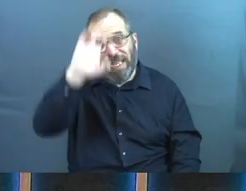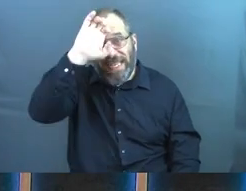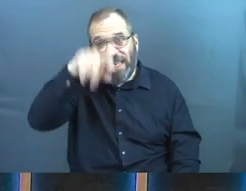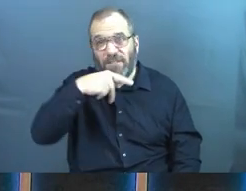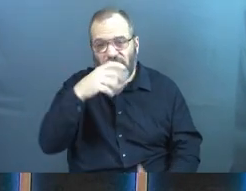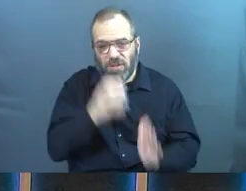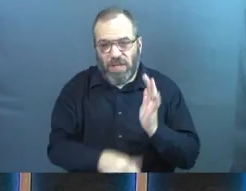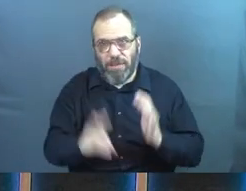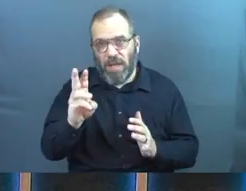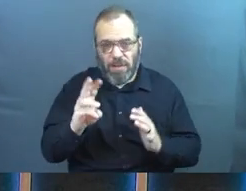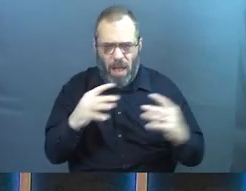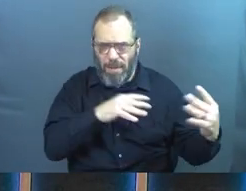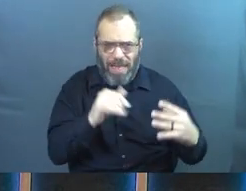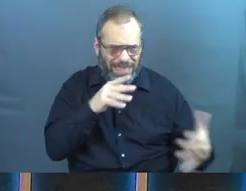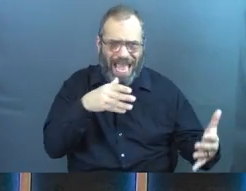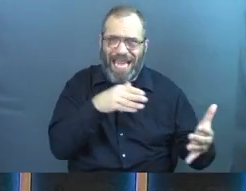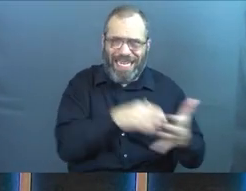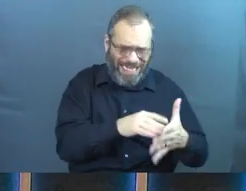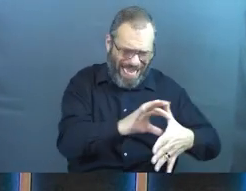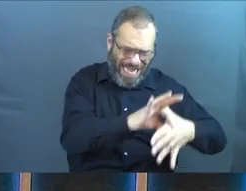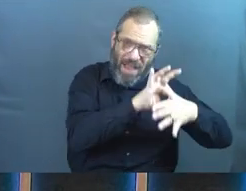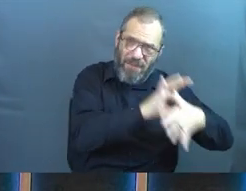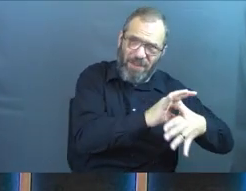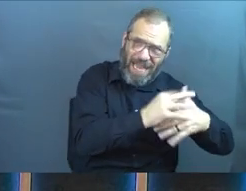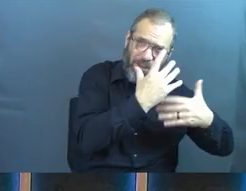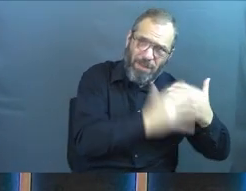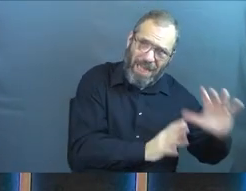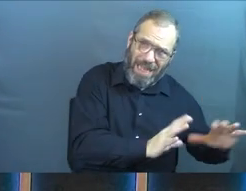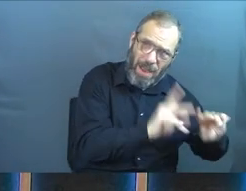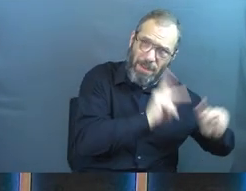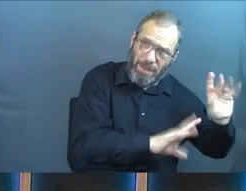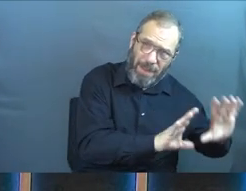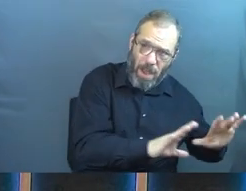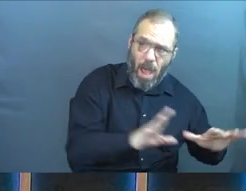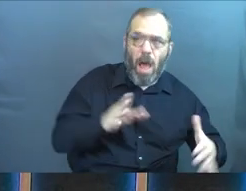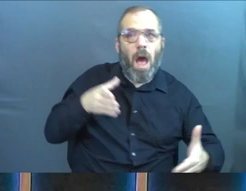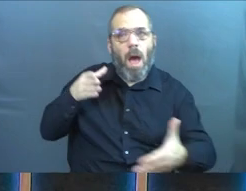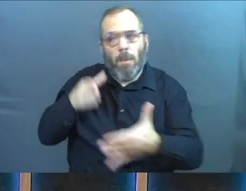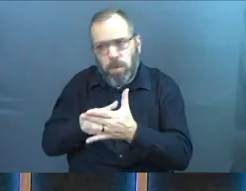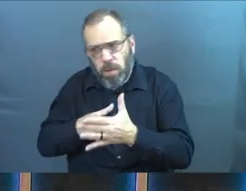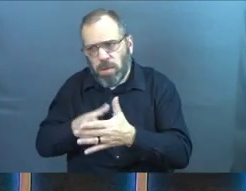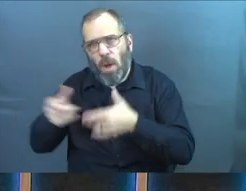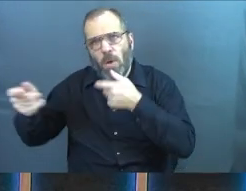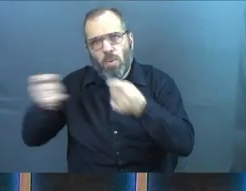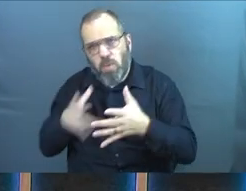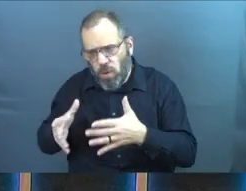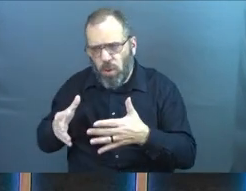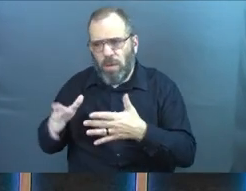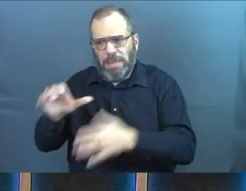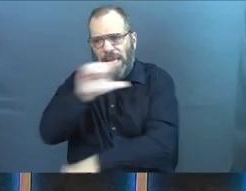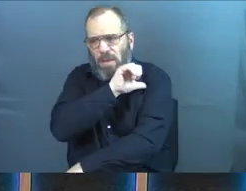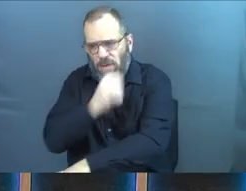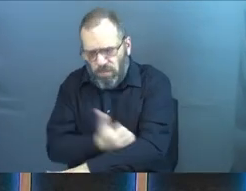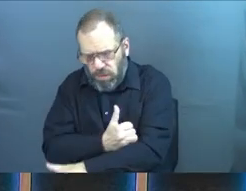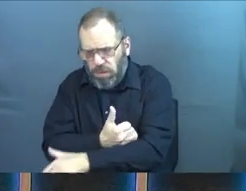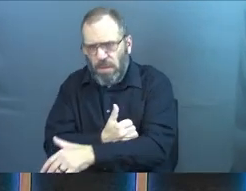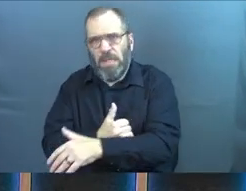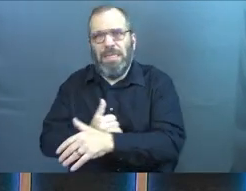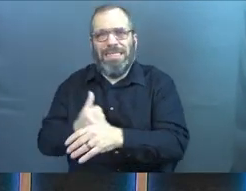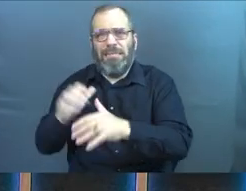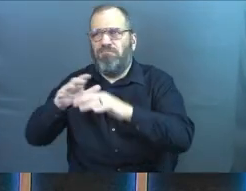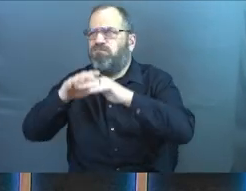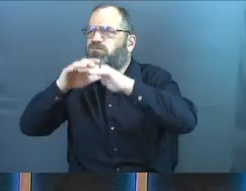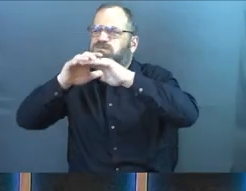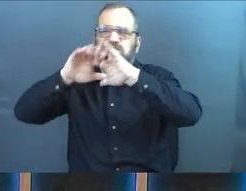our battle is not against just flesh and blood people, but it is against the rulers and against the authorities and against the